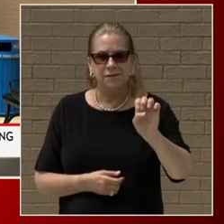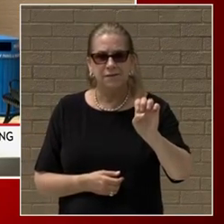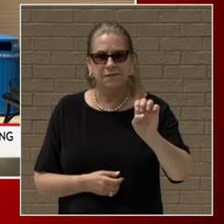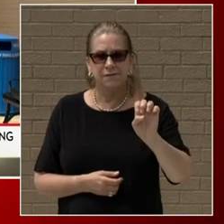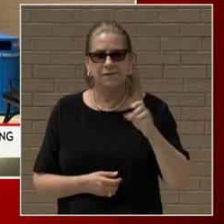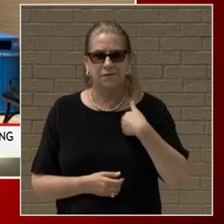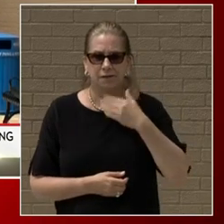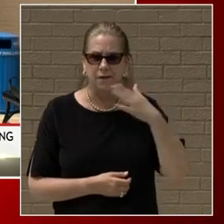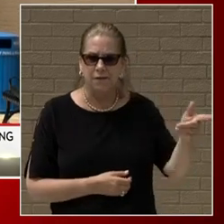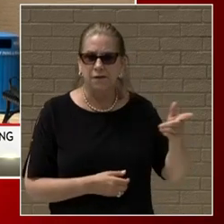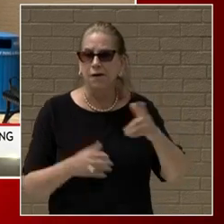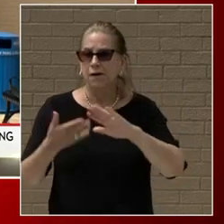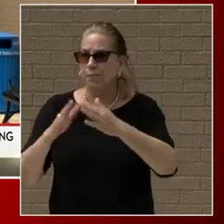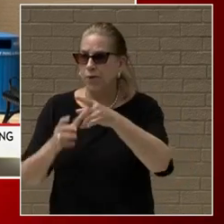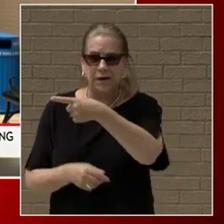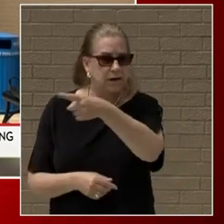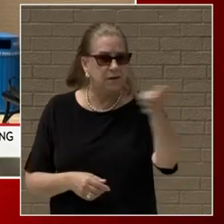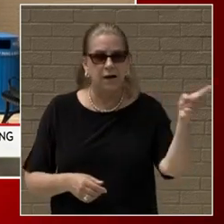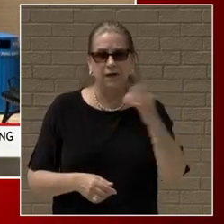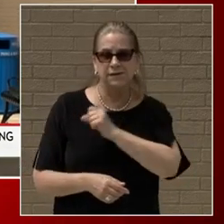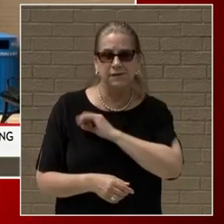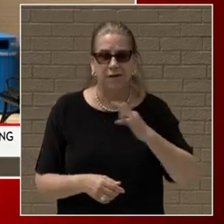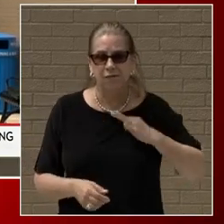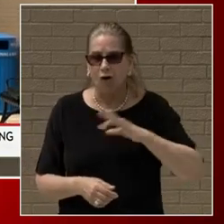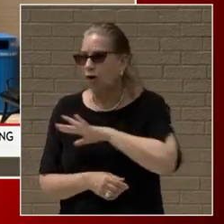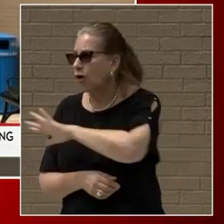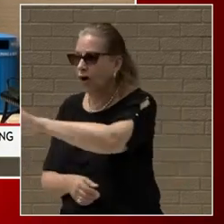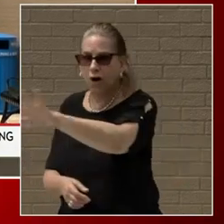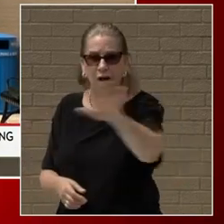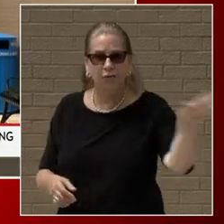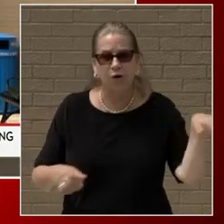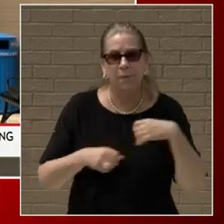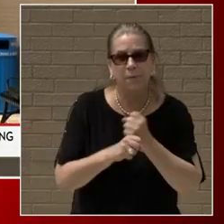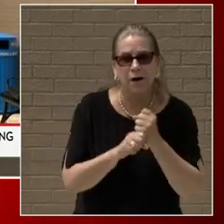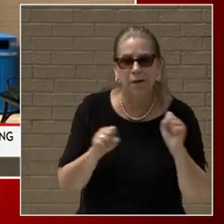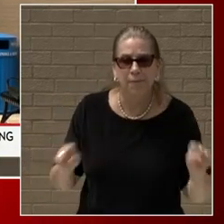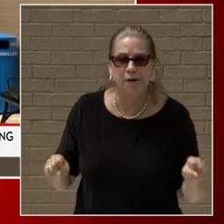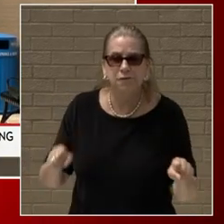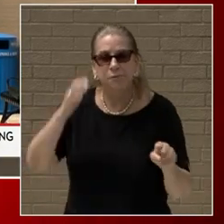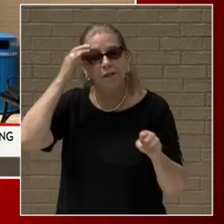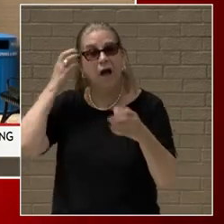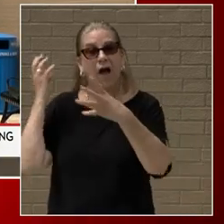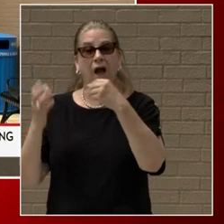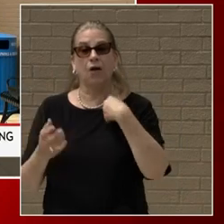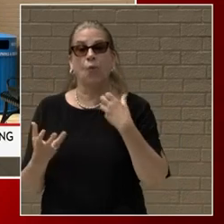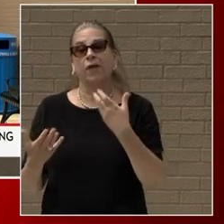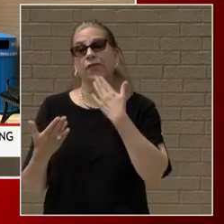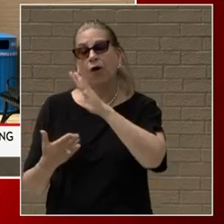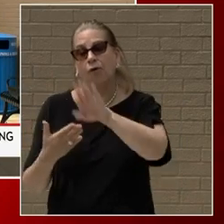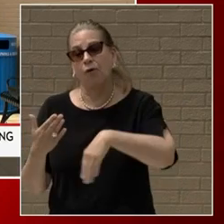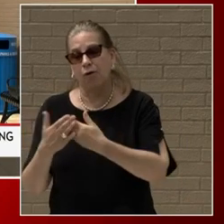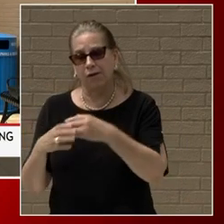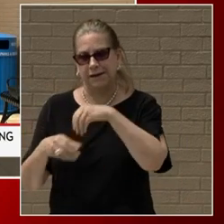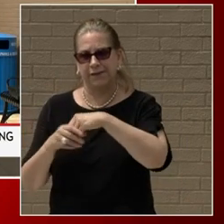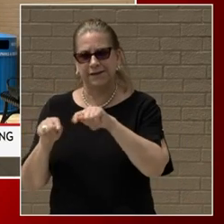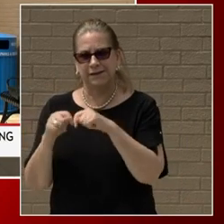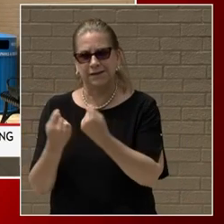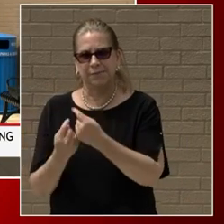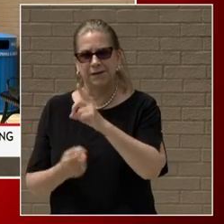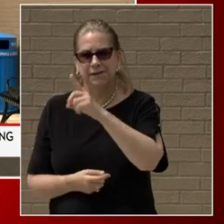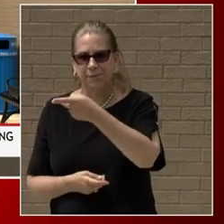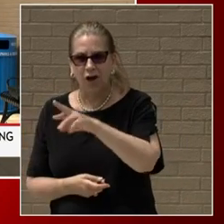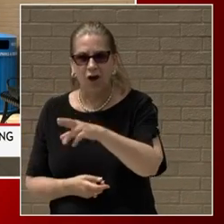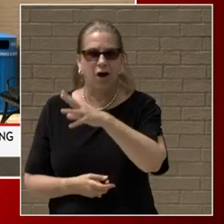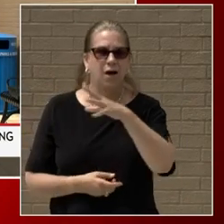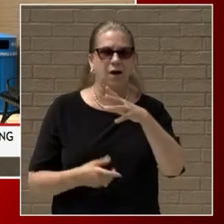DGS, and everyone for making this possible. And a special shout out to Team DPR from our HR team for ensuring that we've hired our lifeguards, our aquatics team, who's been